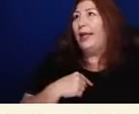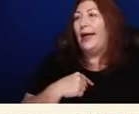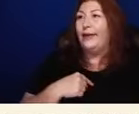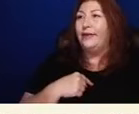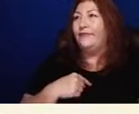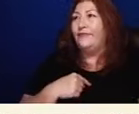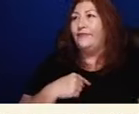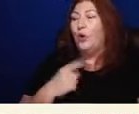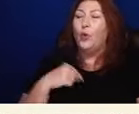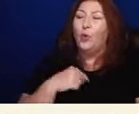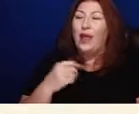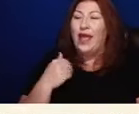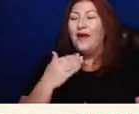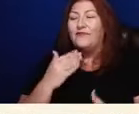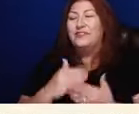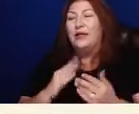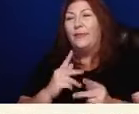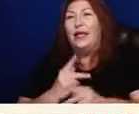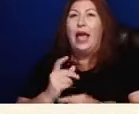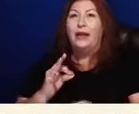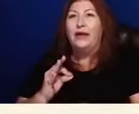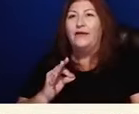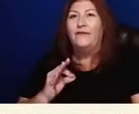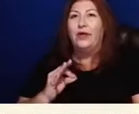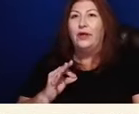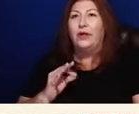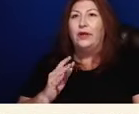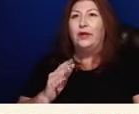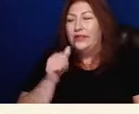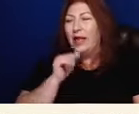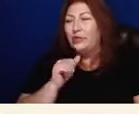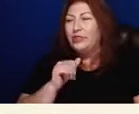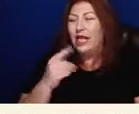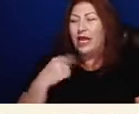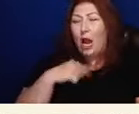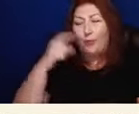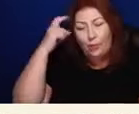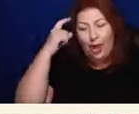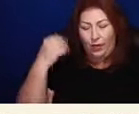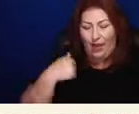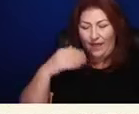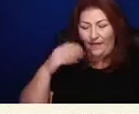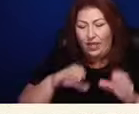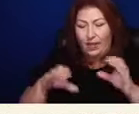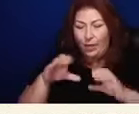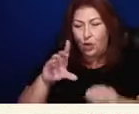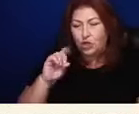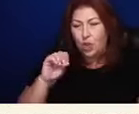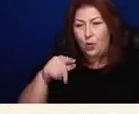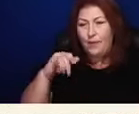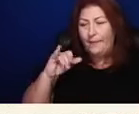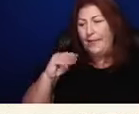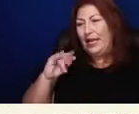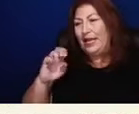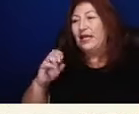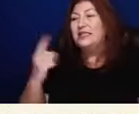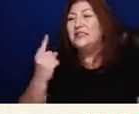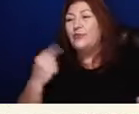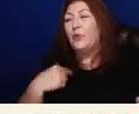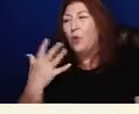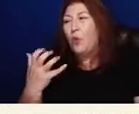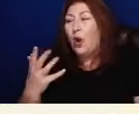we have some sort of dopamine tolerance. Like in our brain, we have the chemical of dopamine that we, something that we want to desire